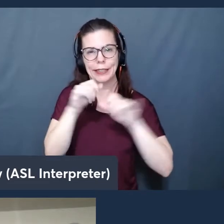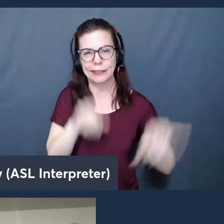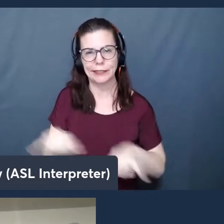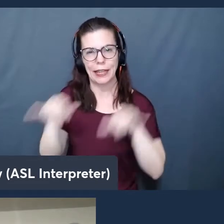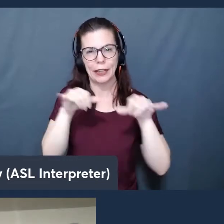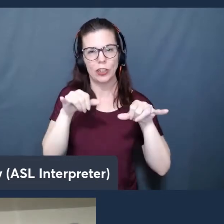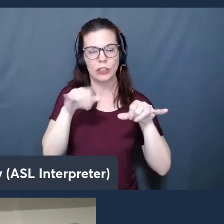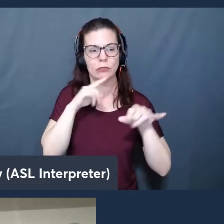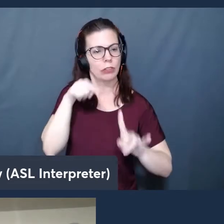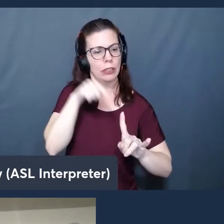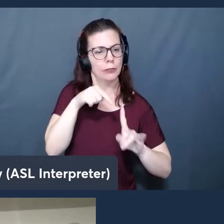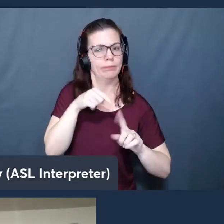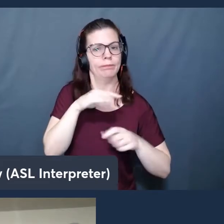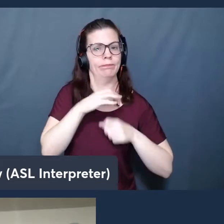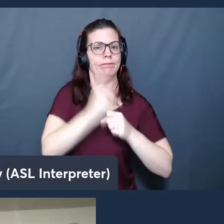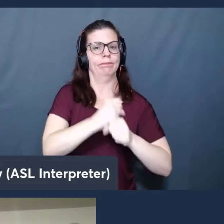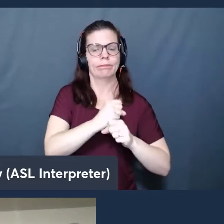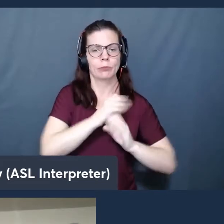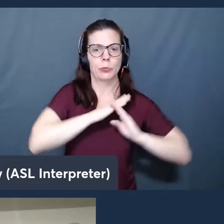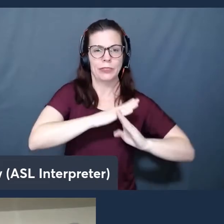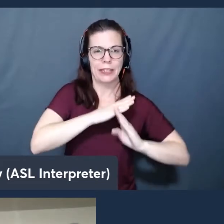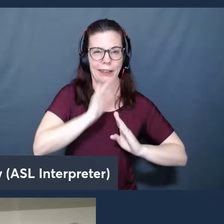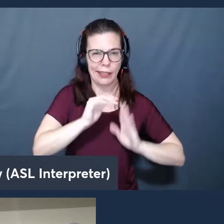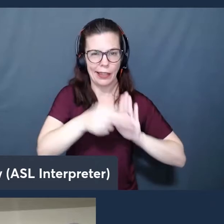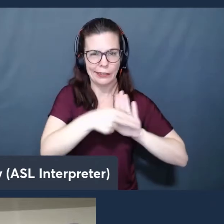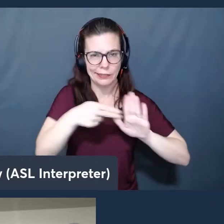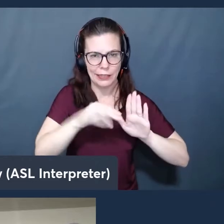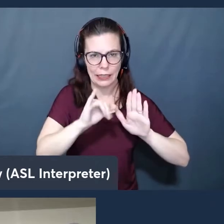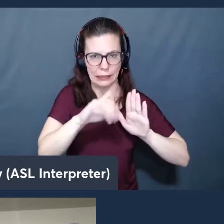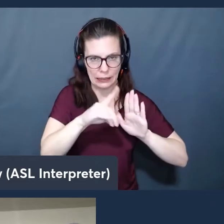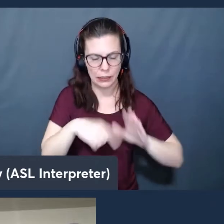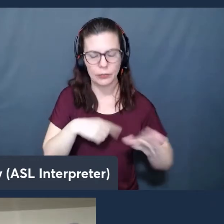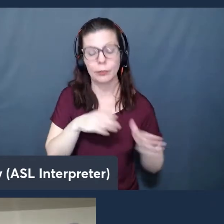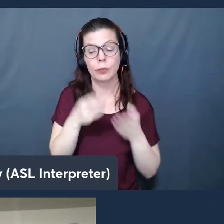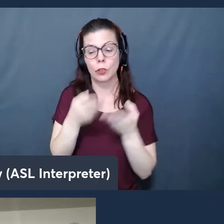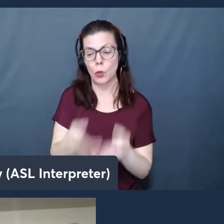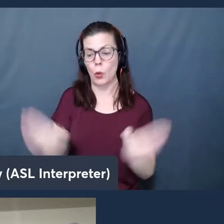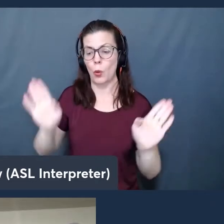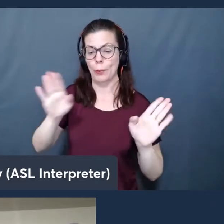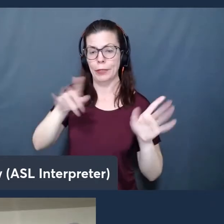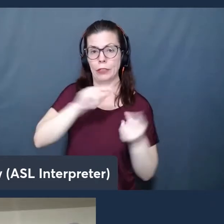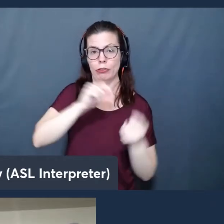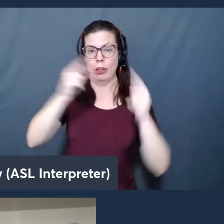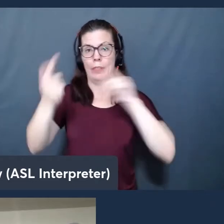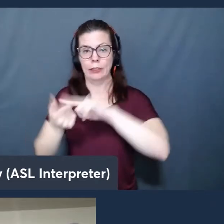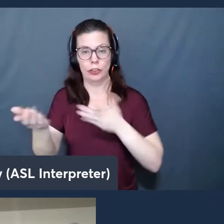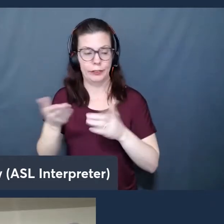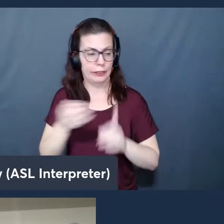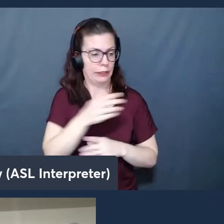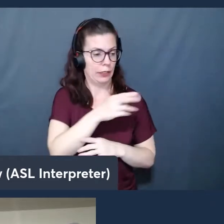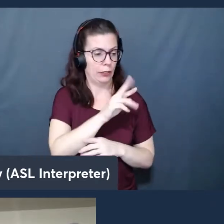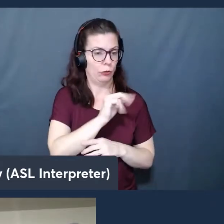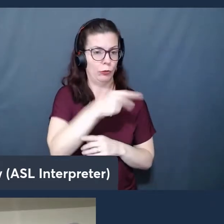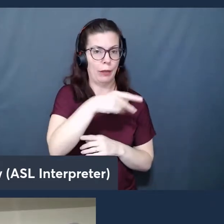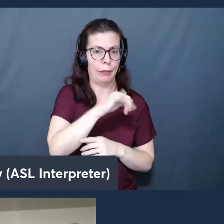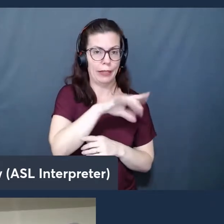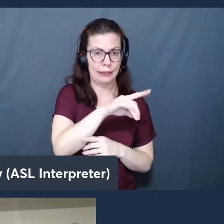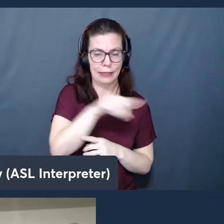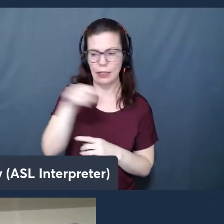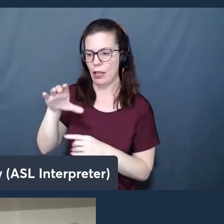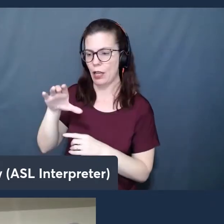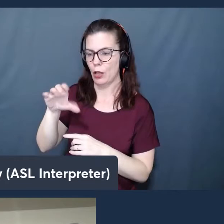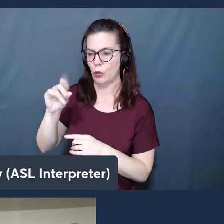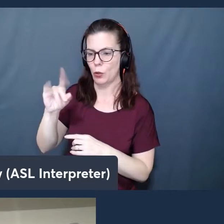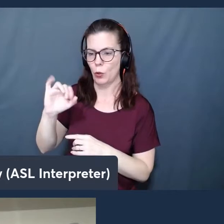down that client's identity space. And so, opening up translation services between Ramp ID encodings